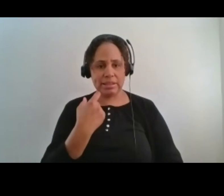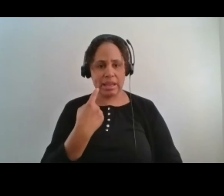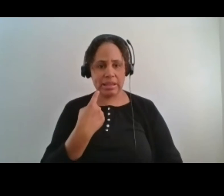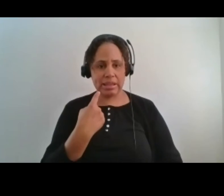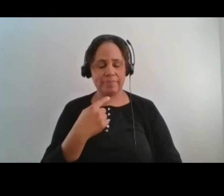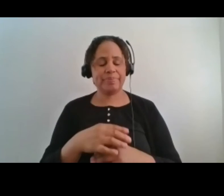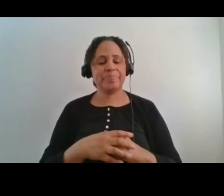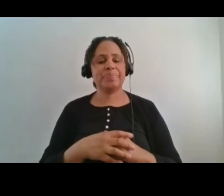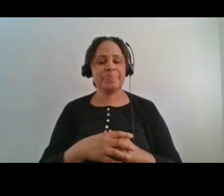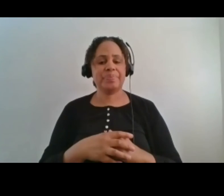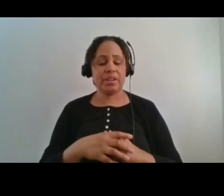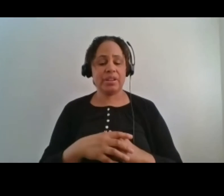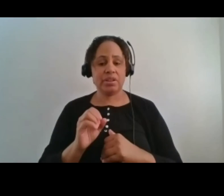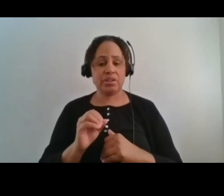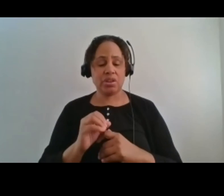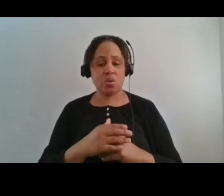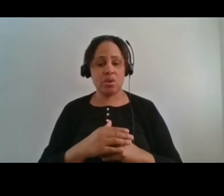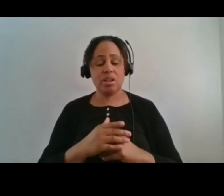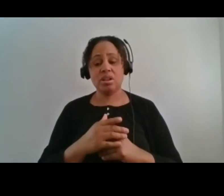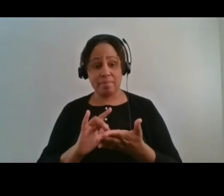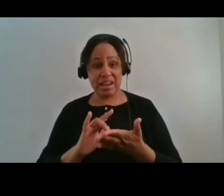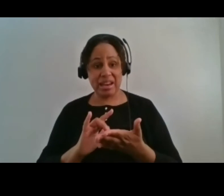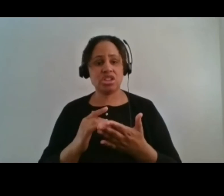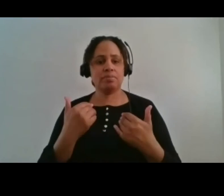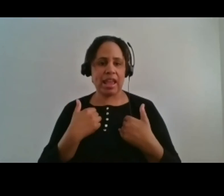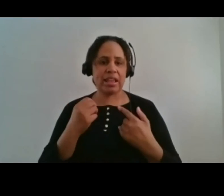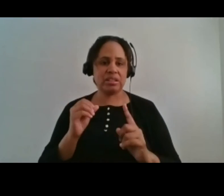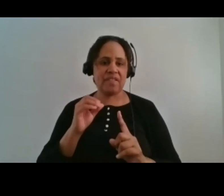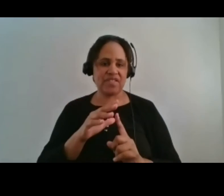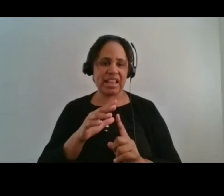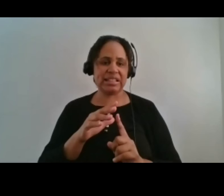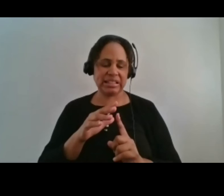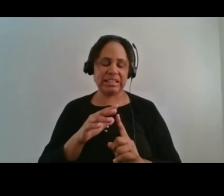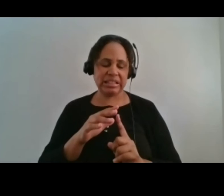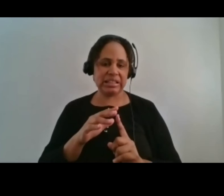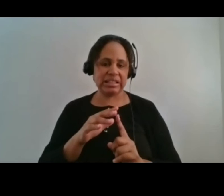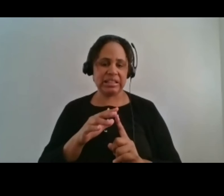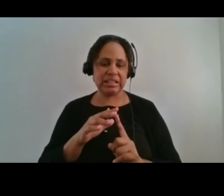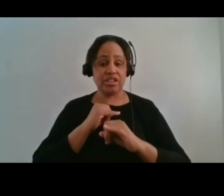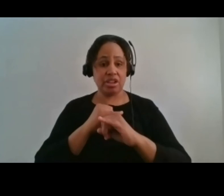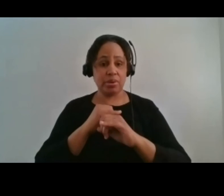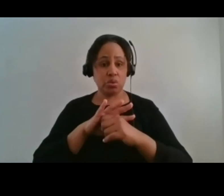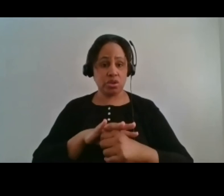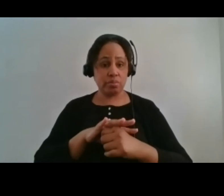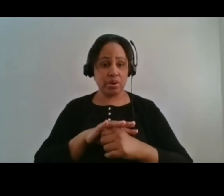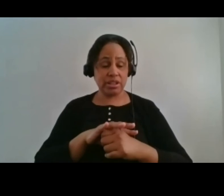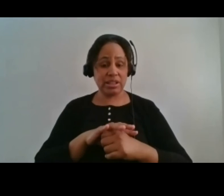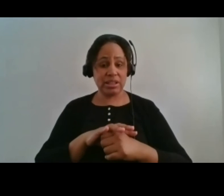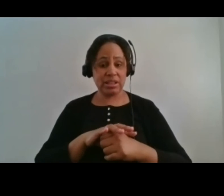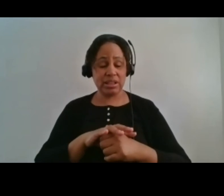have effects of their own. The immune suppressant, one of the causes, because it's a